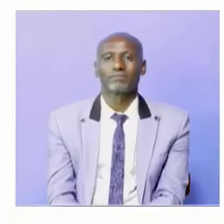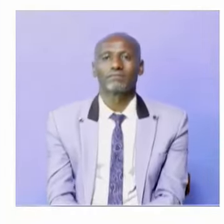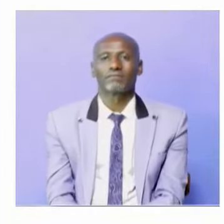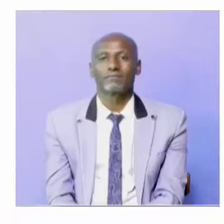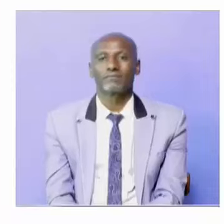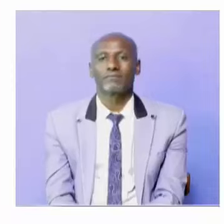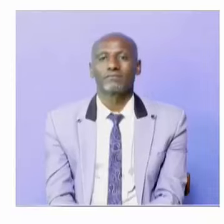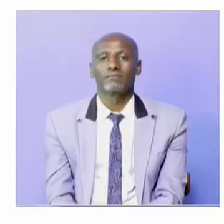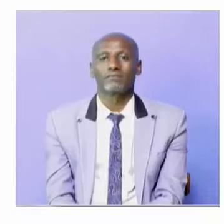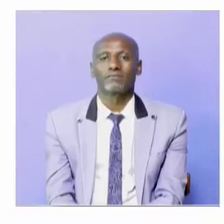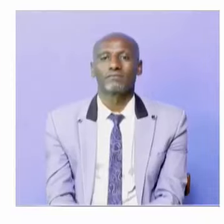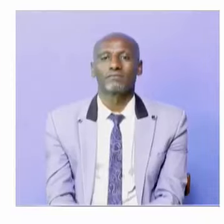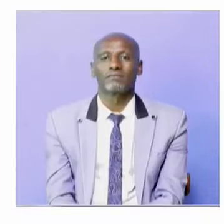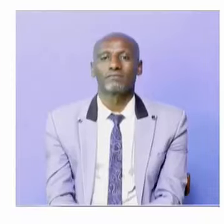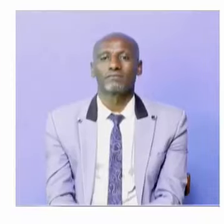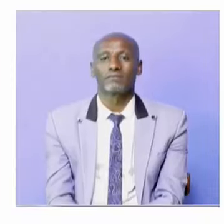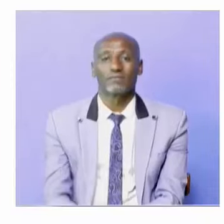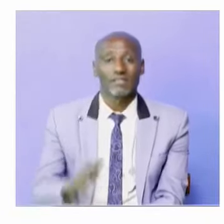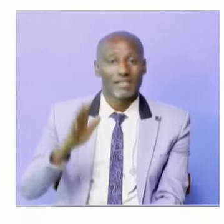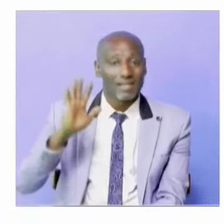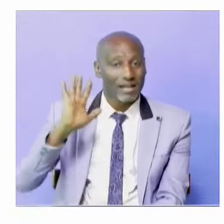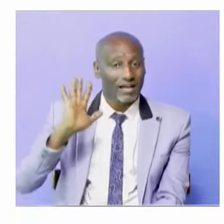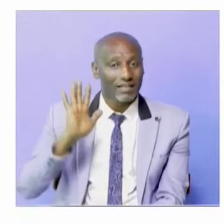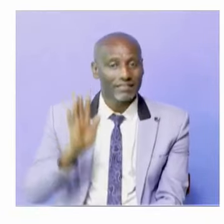Good evening. Hi.